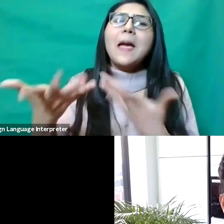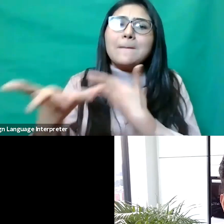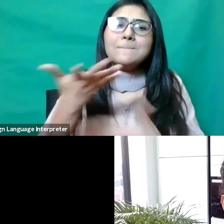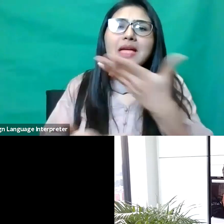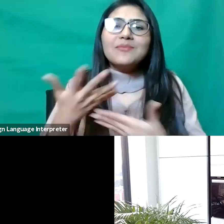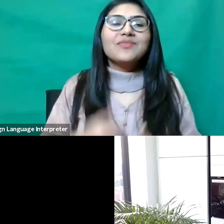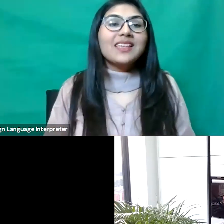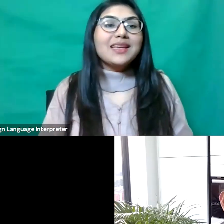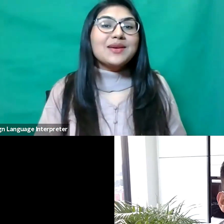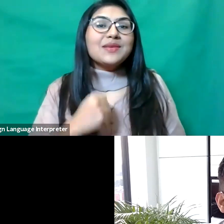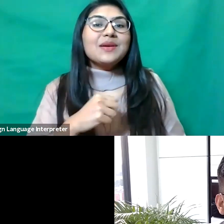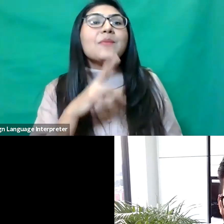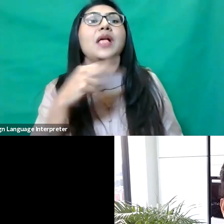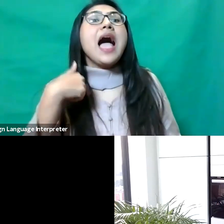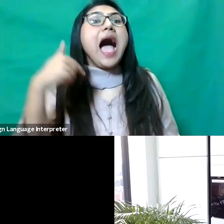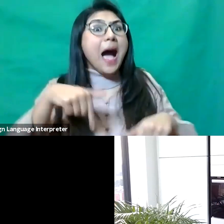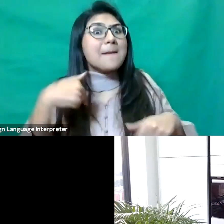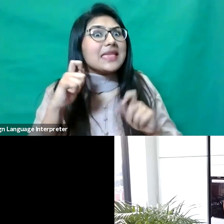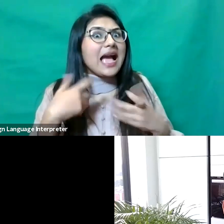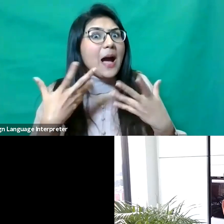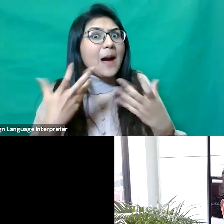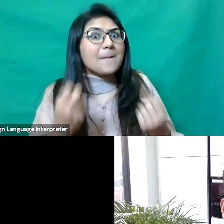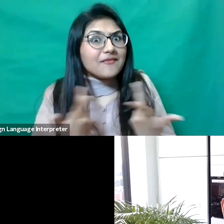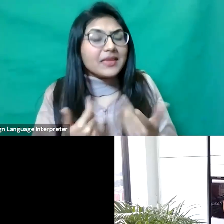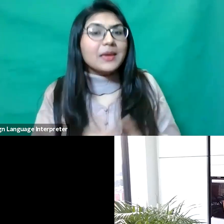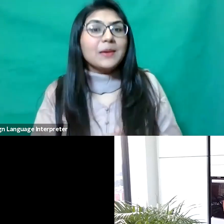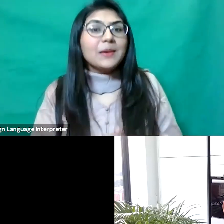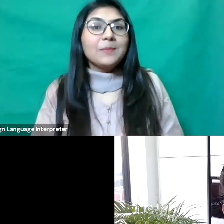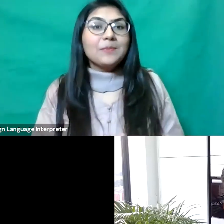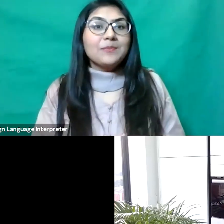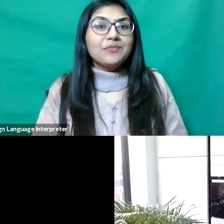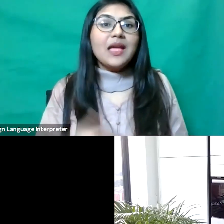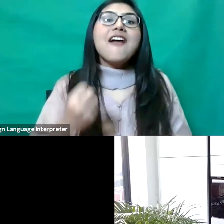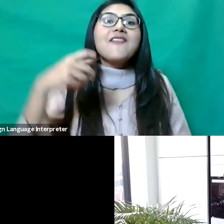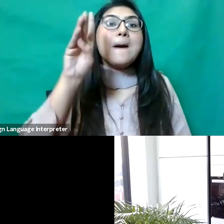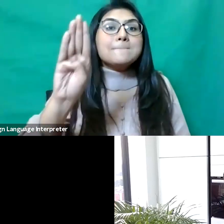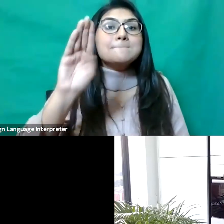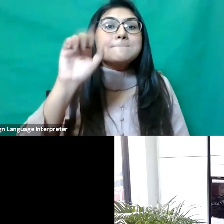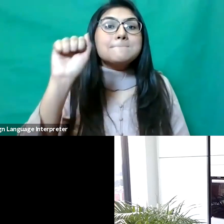I'm working at the moment. So I am working for Cochlear at the moment.